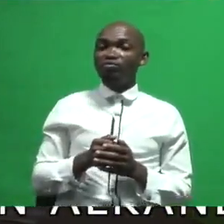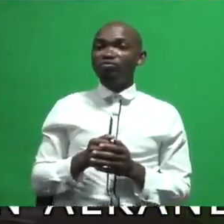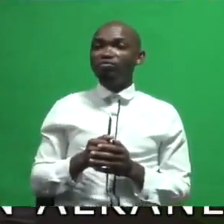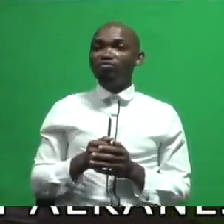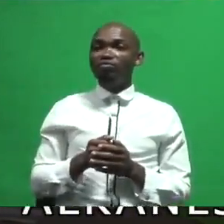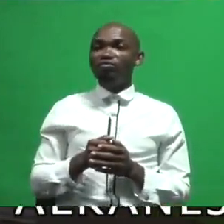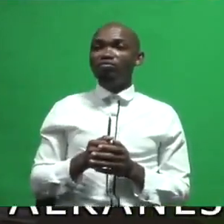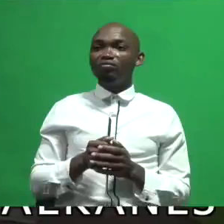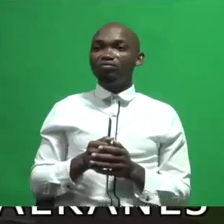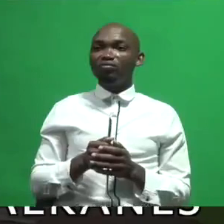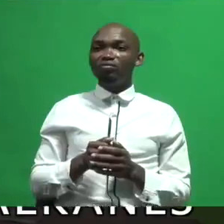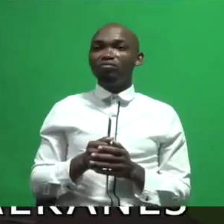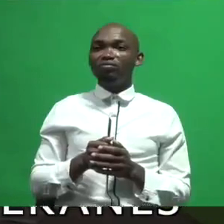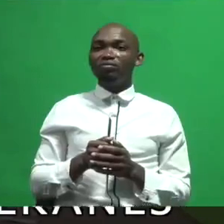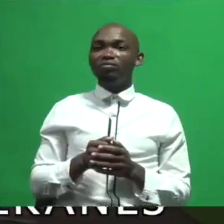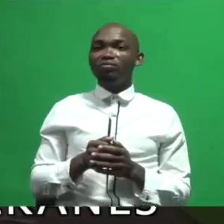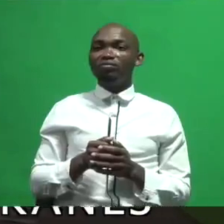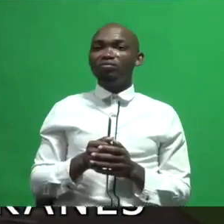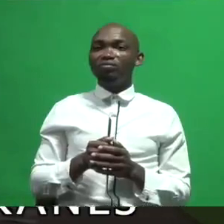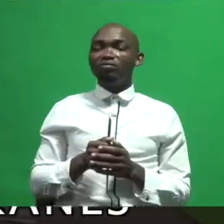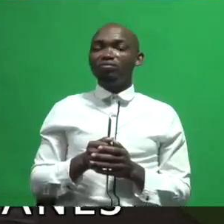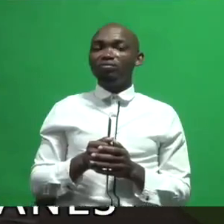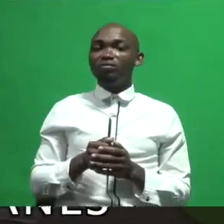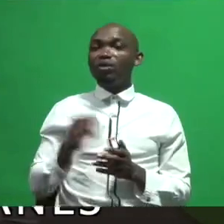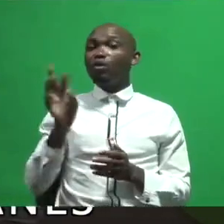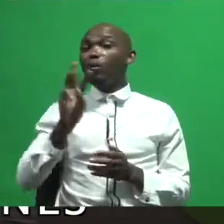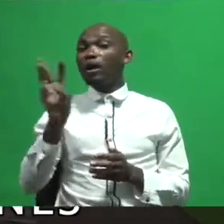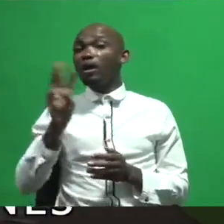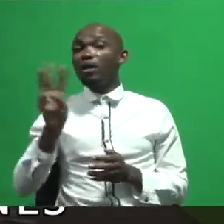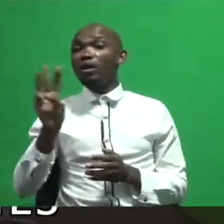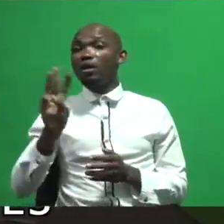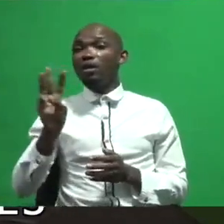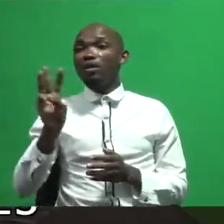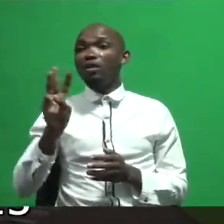Here? We remove here? Where?